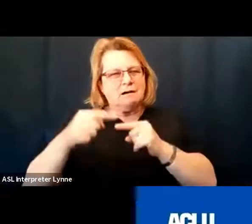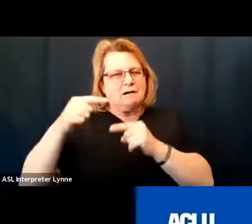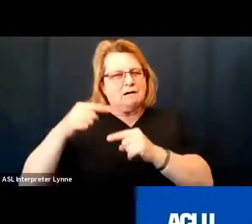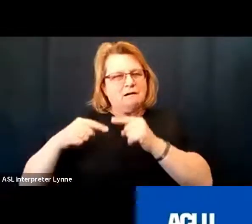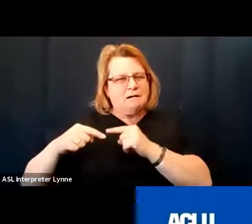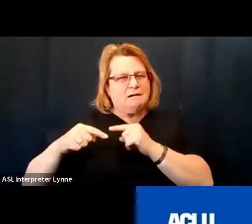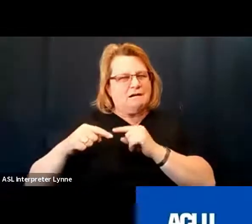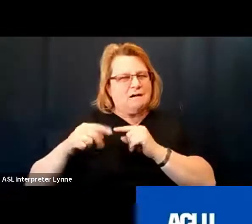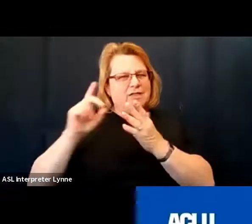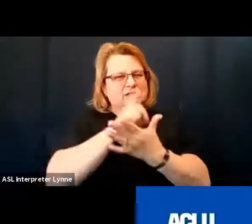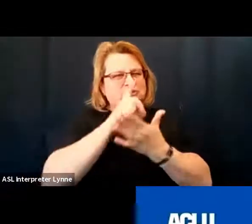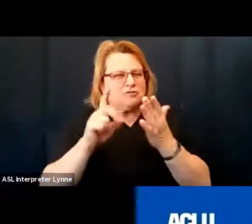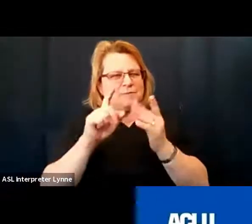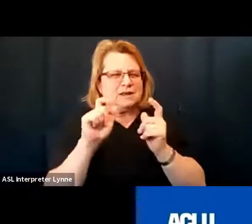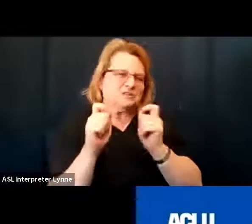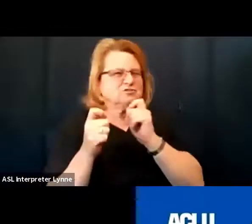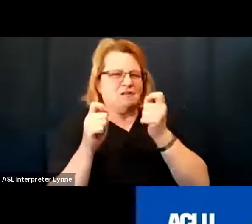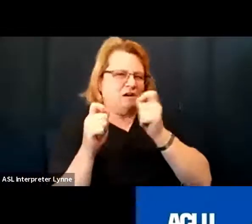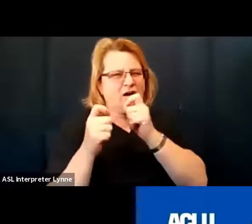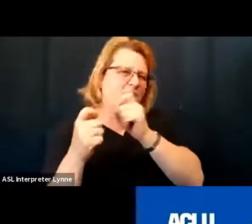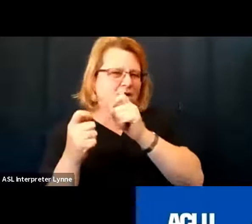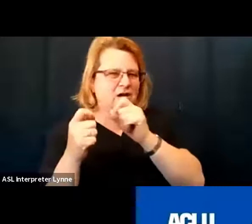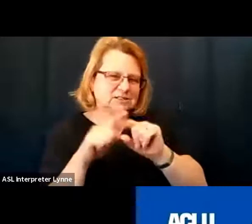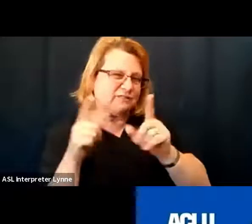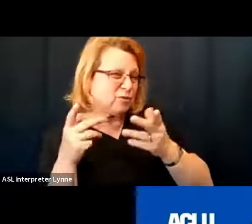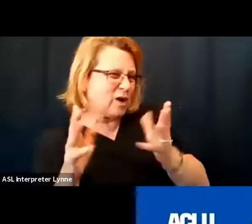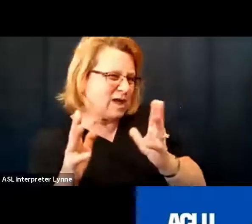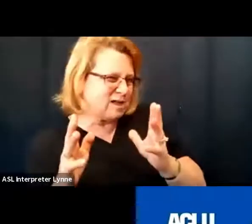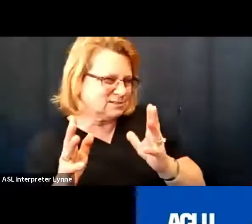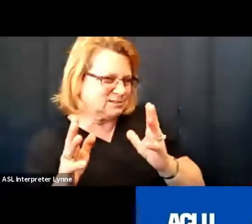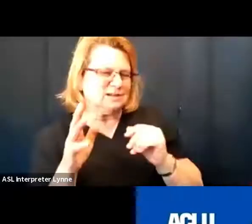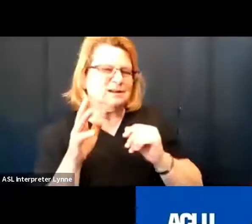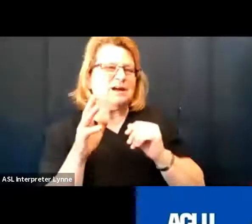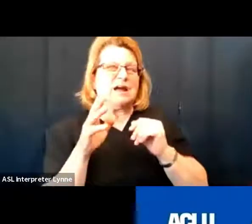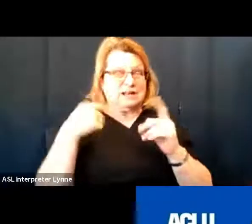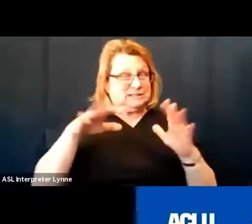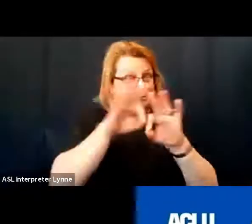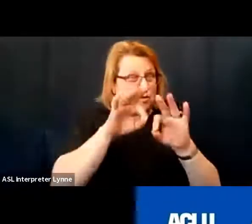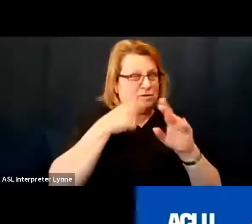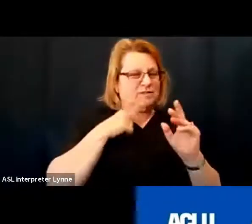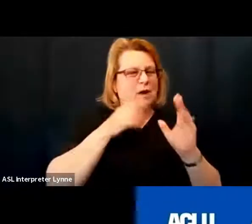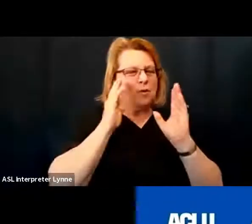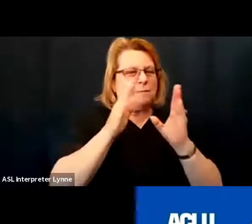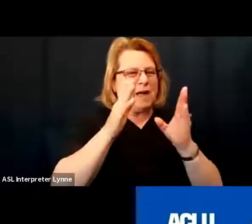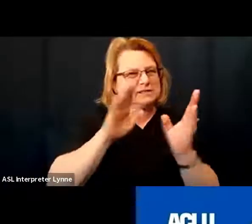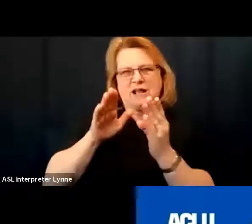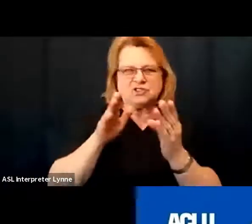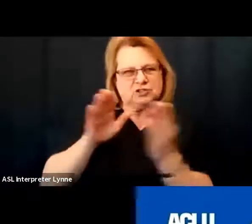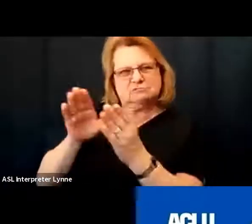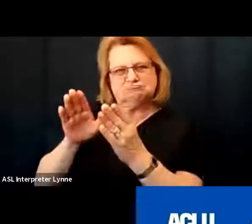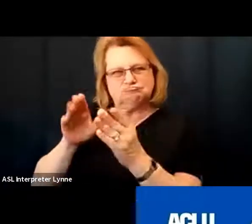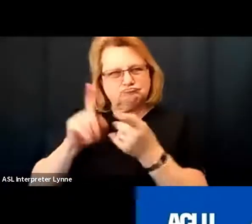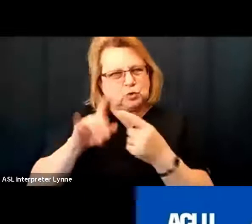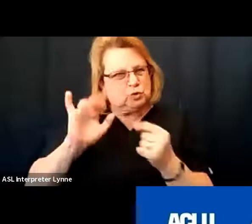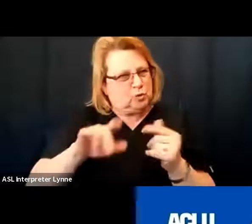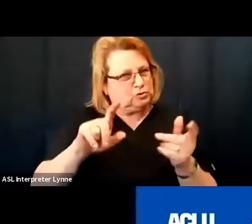kind of shapeshift into different formats. And it's important to keep up with that. But before getting there, I